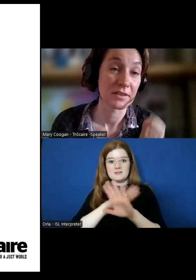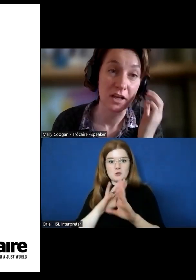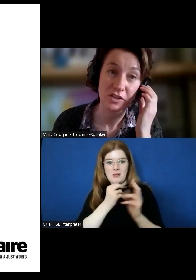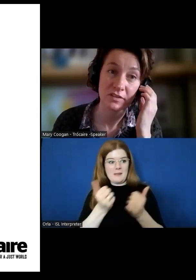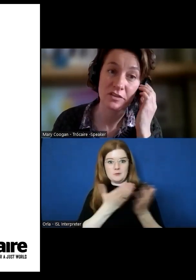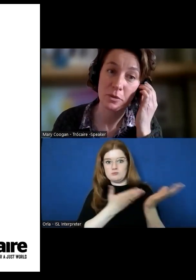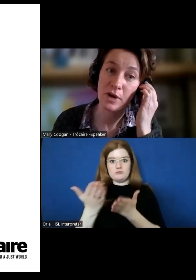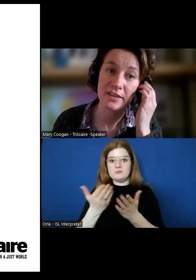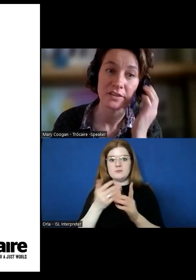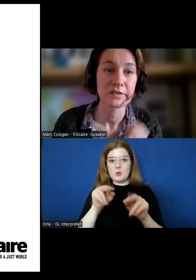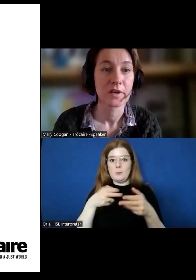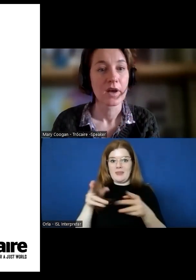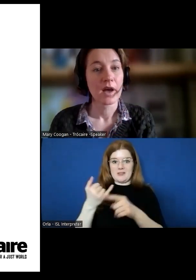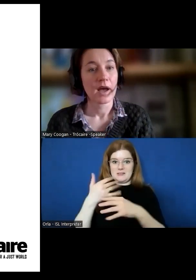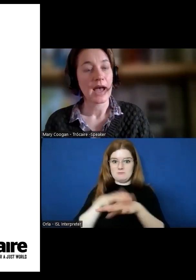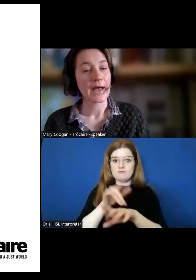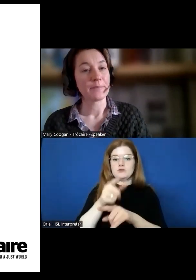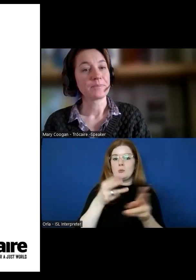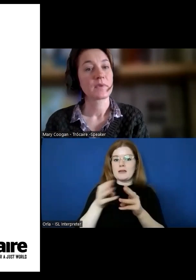these methodologies into your practice.